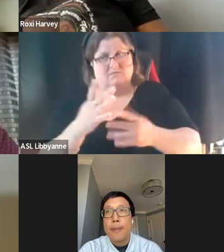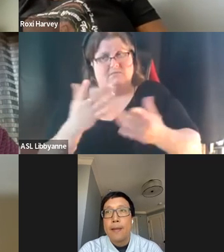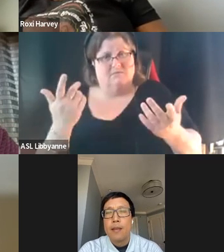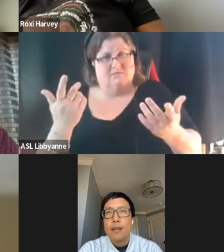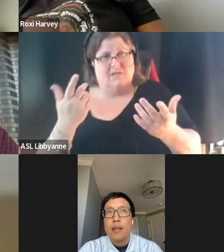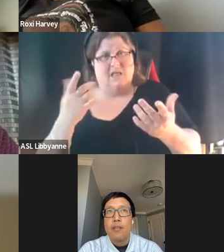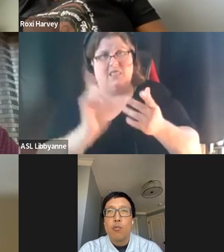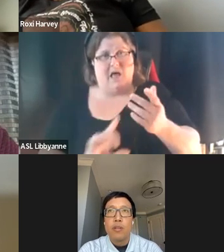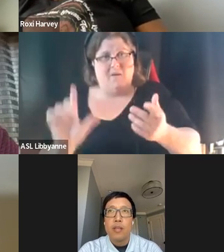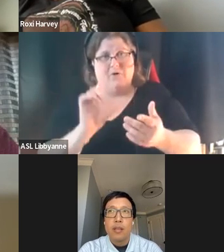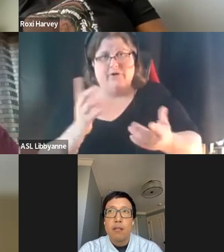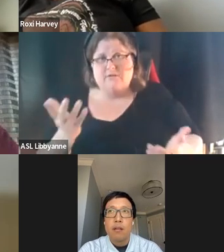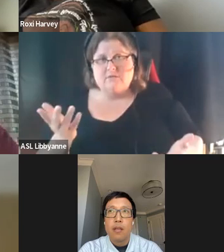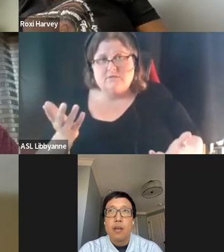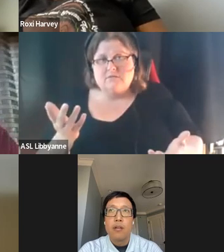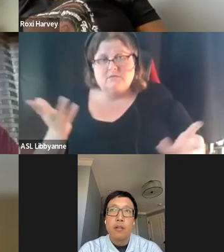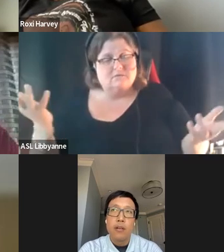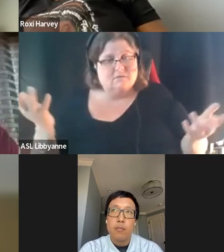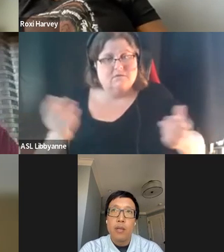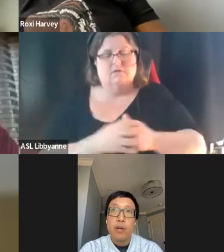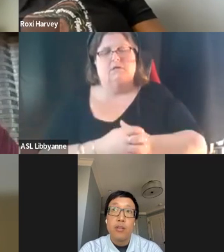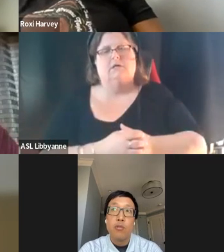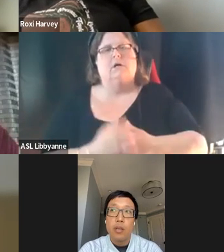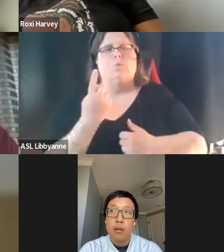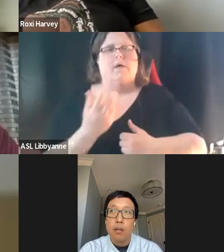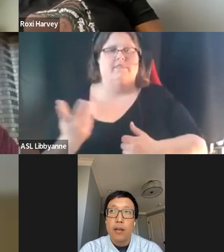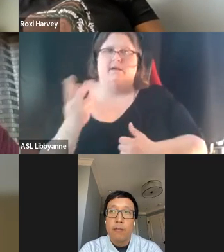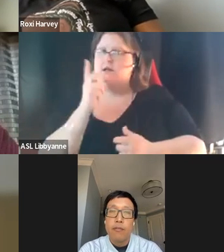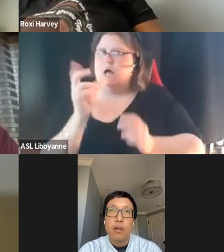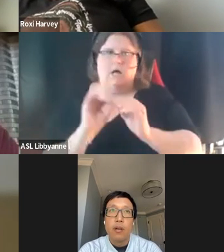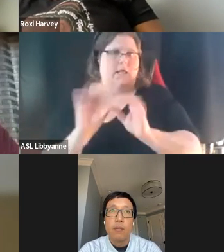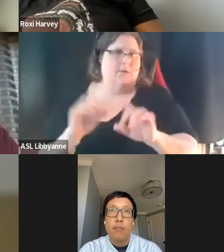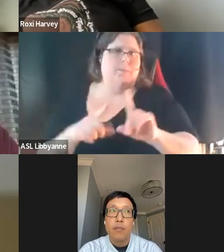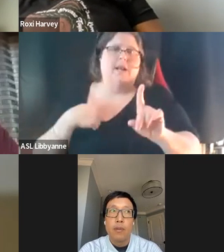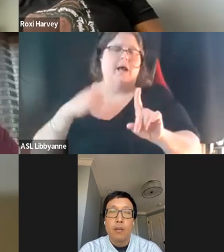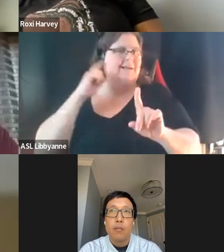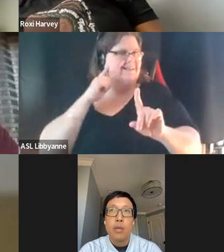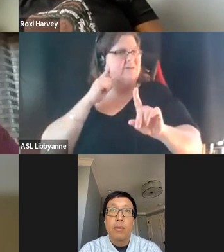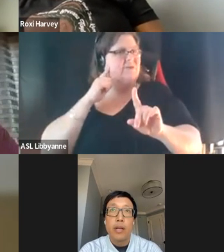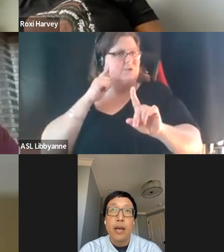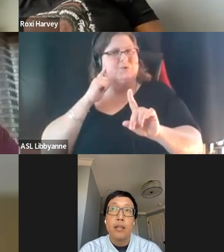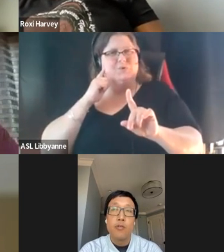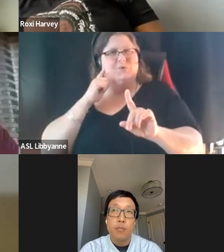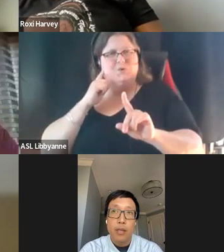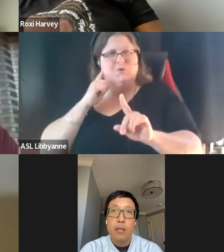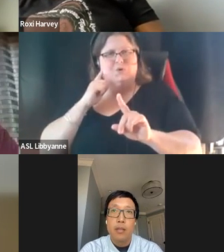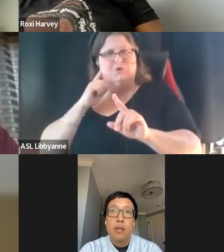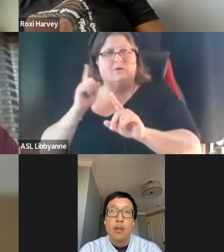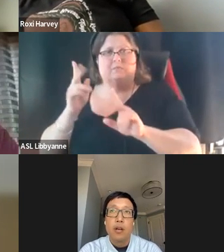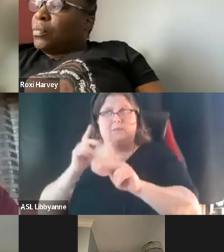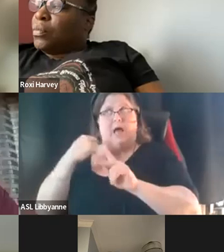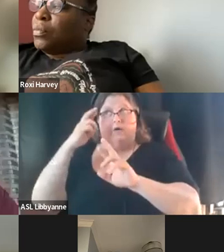cetera. And then one thing that is unclear to me, but I do hear a lot of the people that I highly